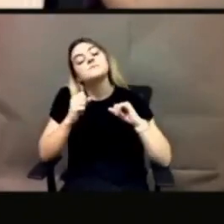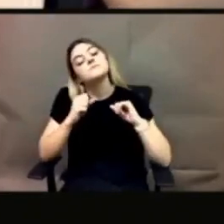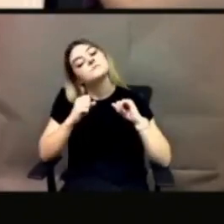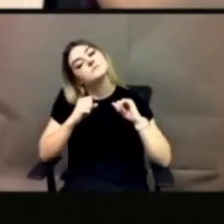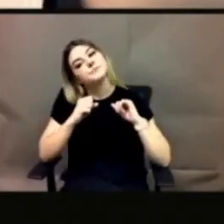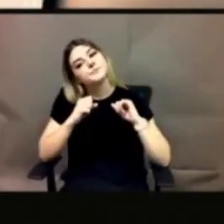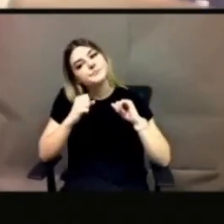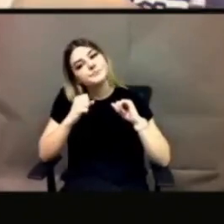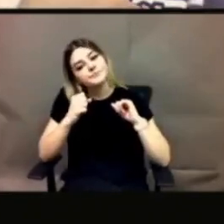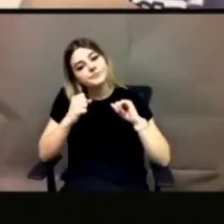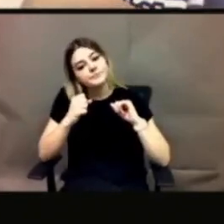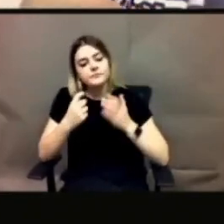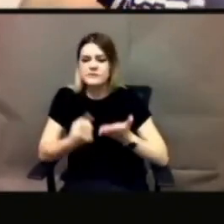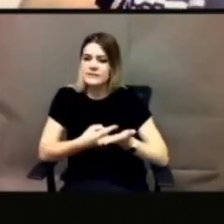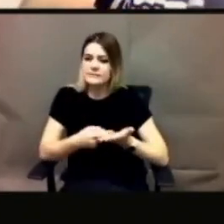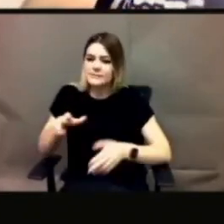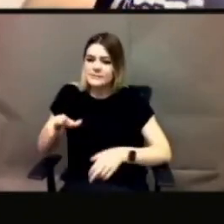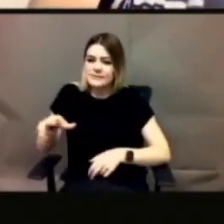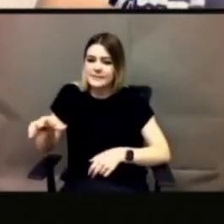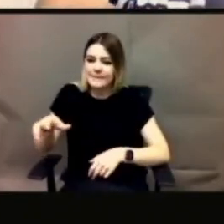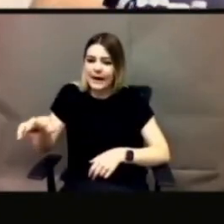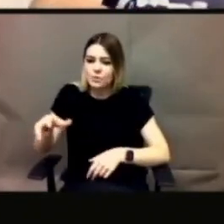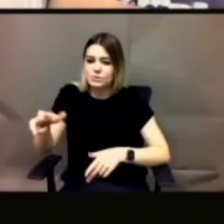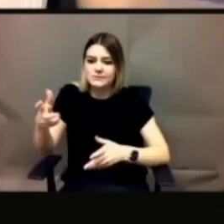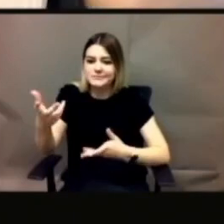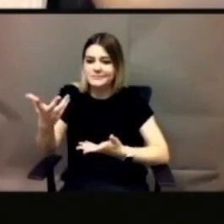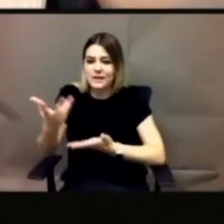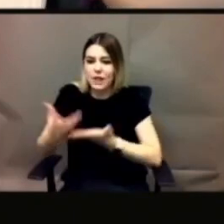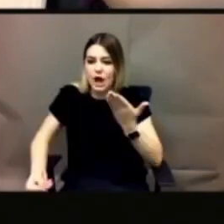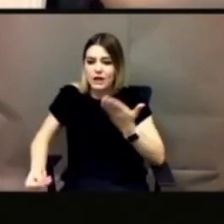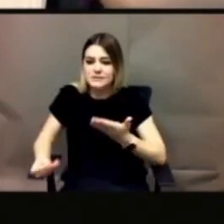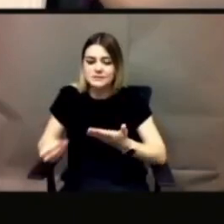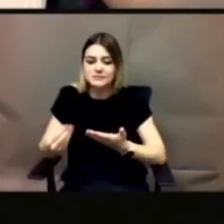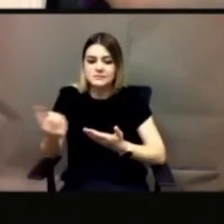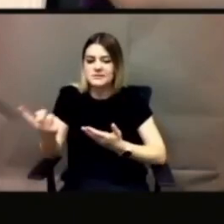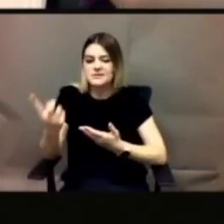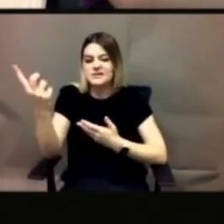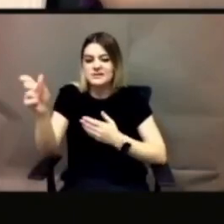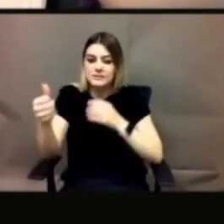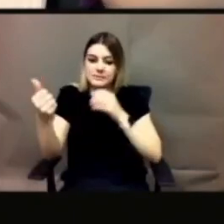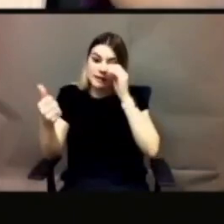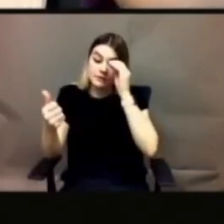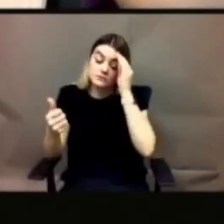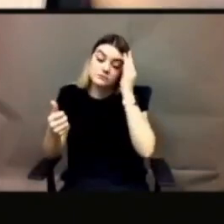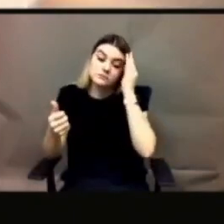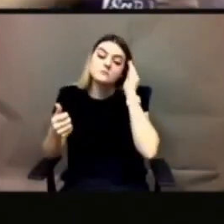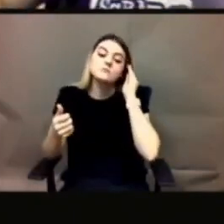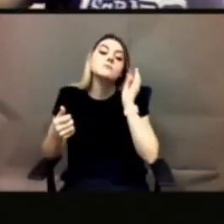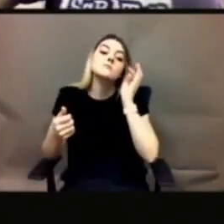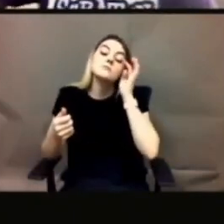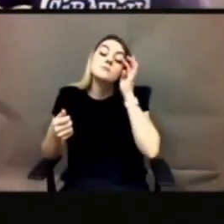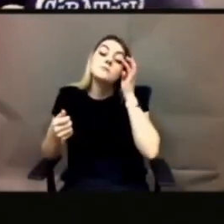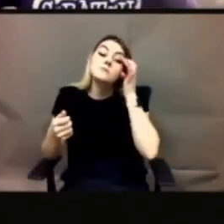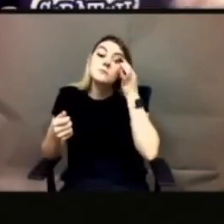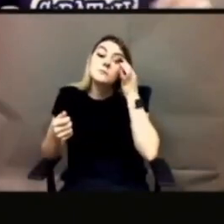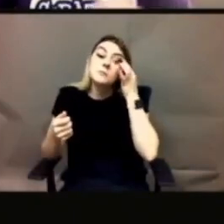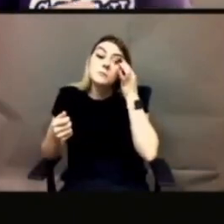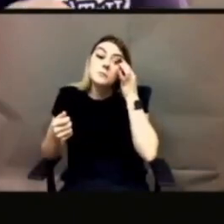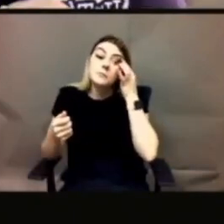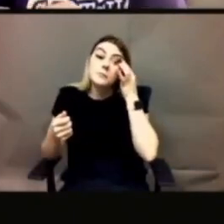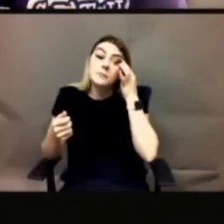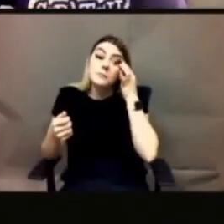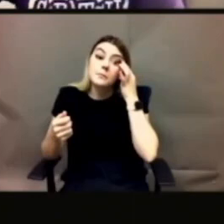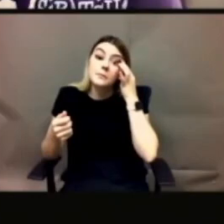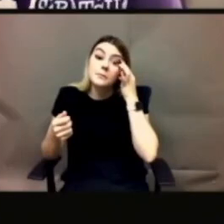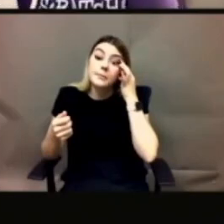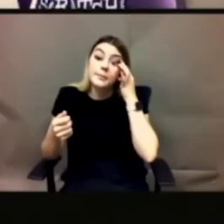sometimes the mouse gets lost. So that's another thing that you have to do. But when I touch left or right, my computer just thinks I've done that. So if I